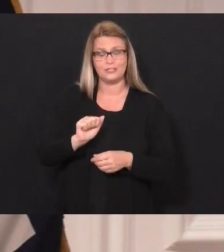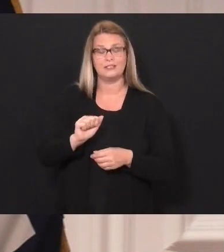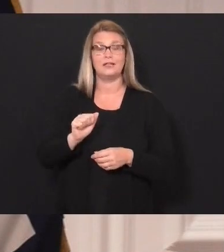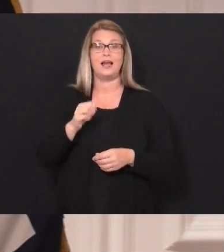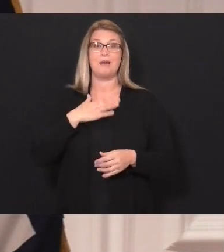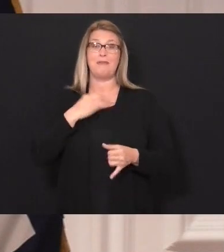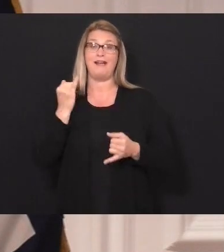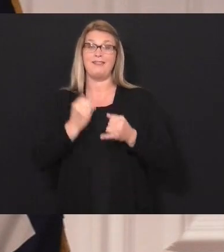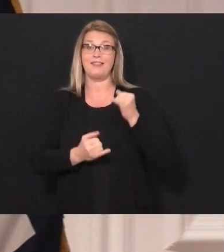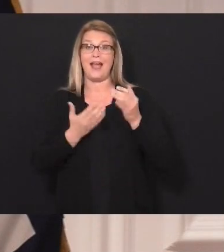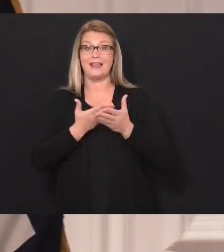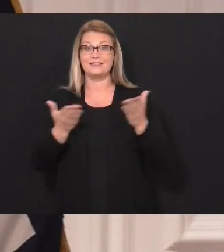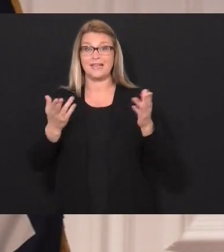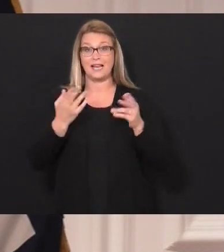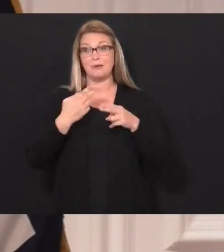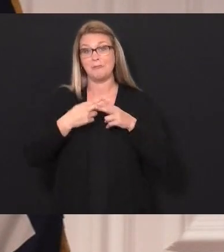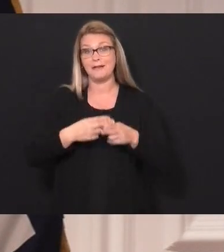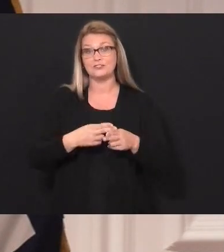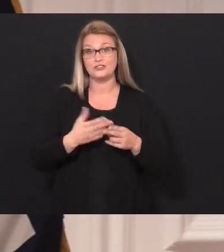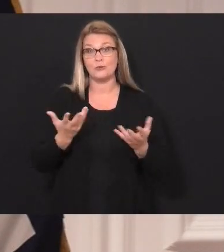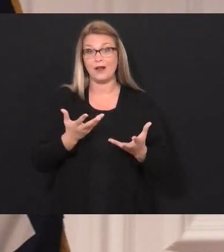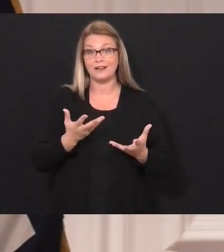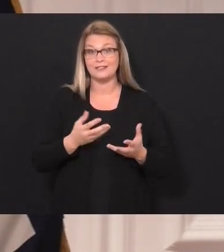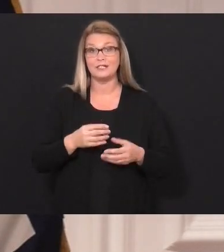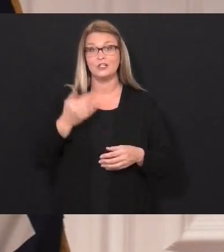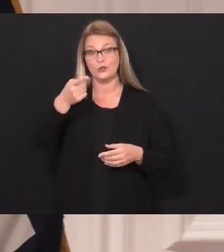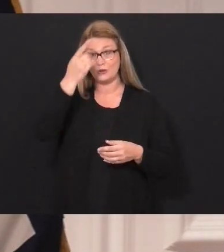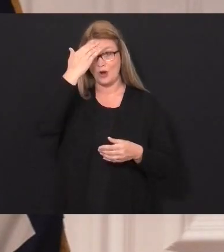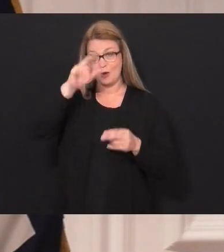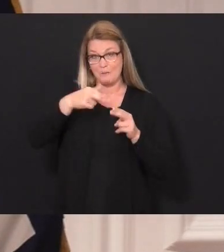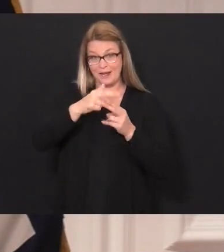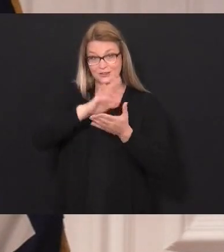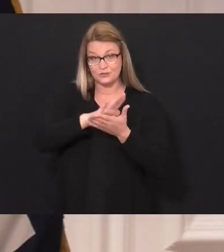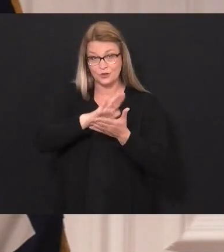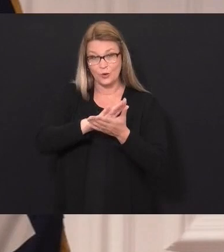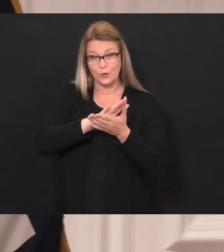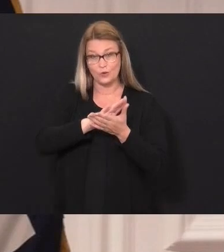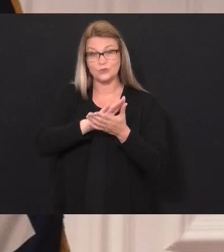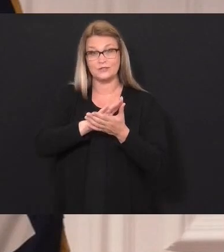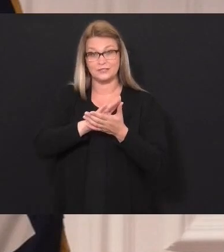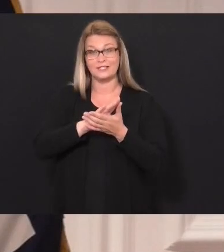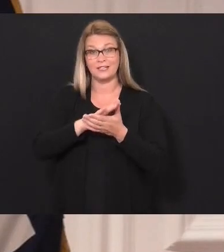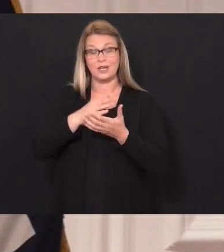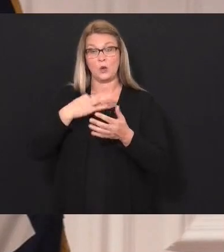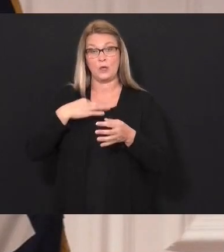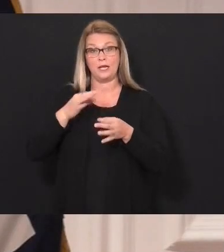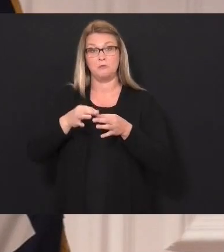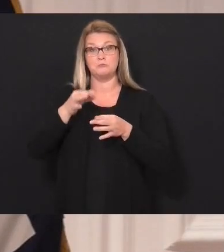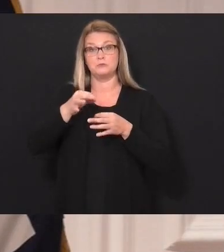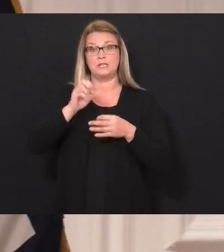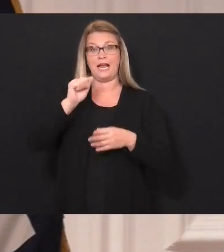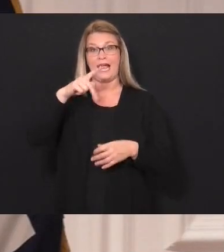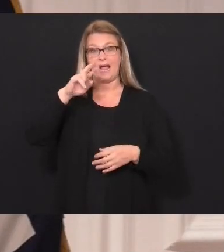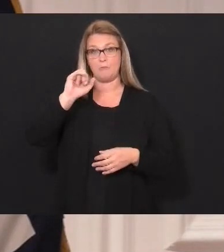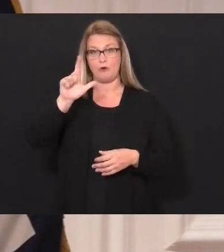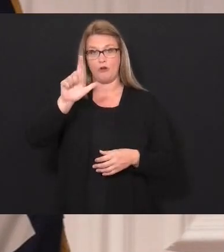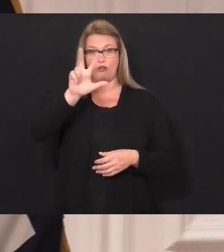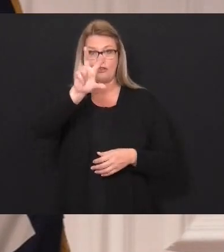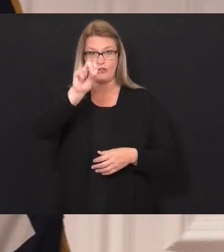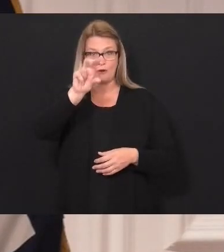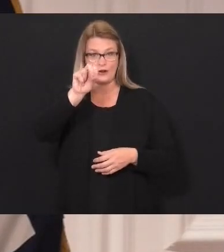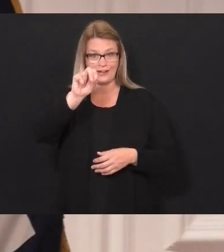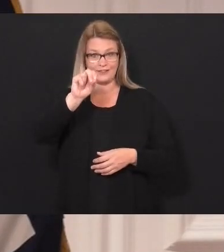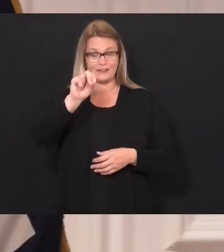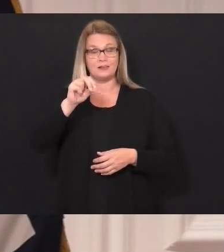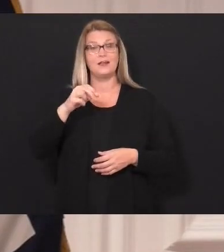I'll do is just say, you know about our schools in regard to us extending to April the 30th. Everyone that